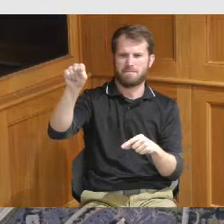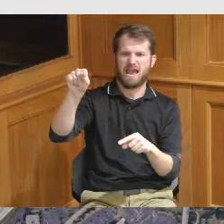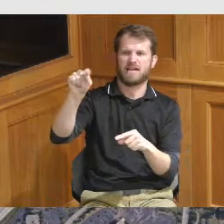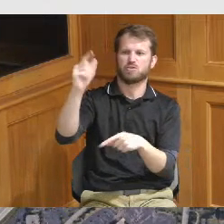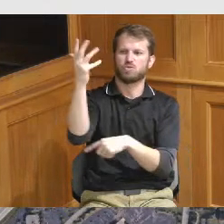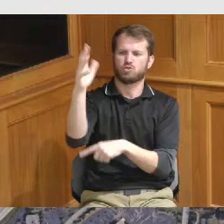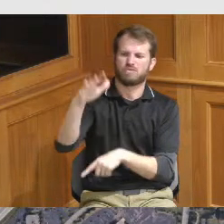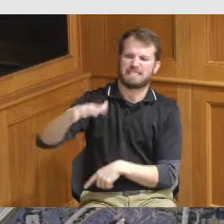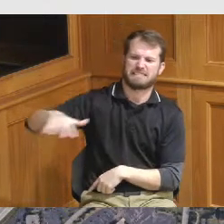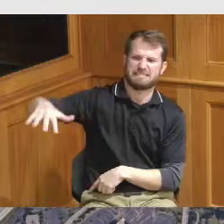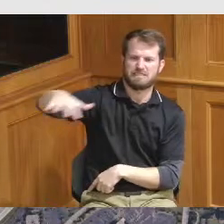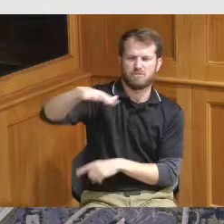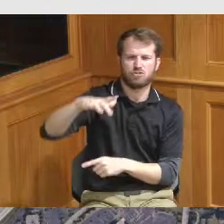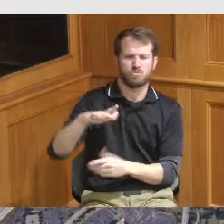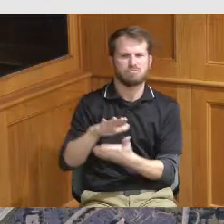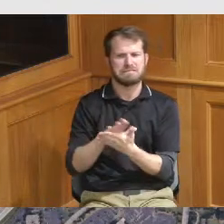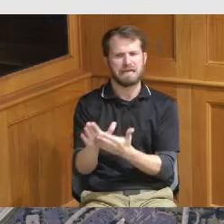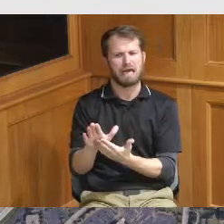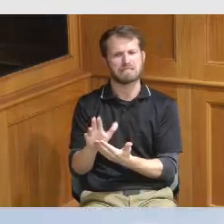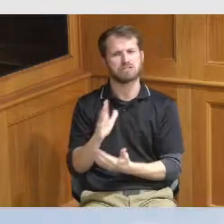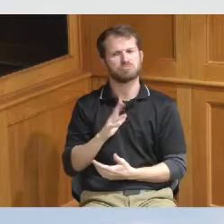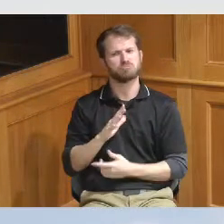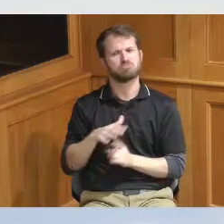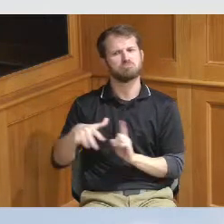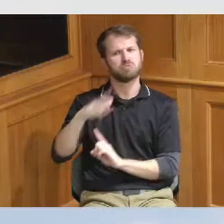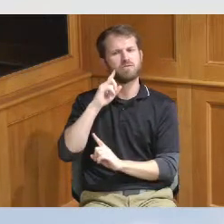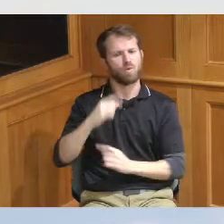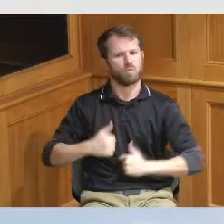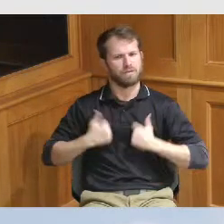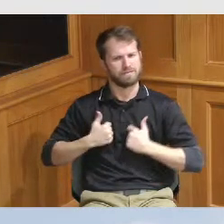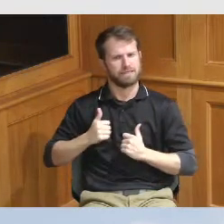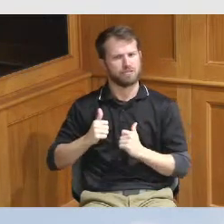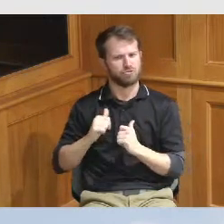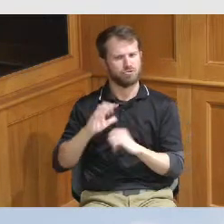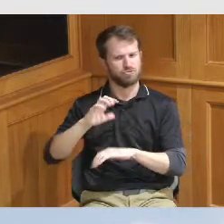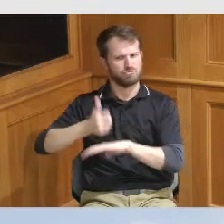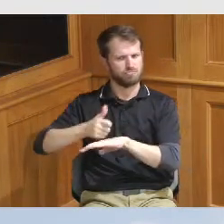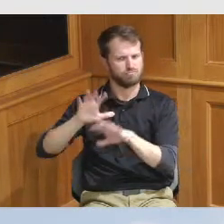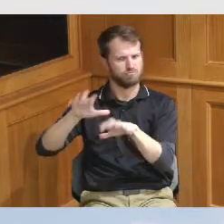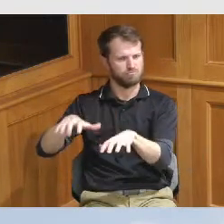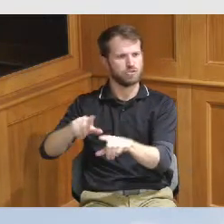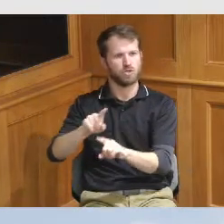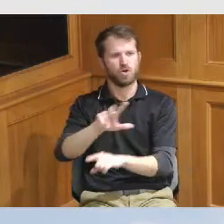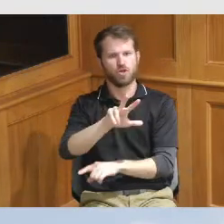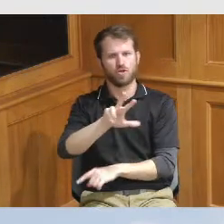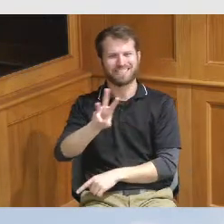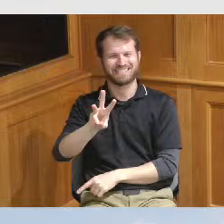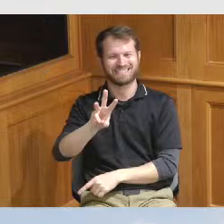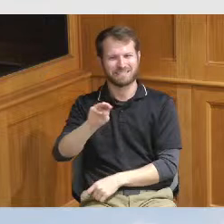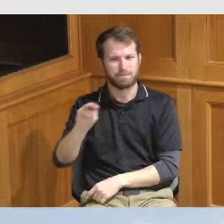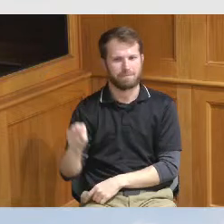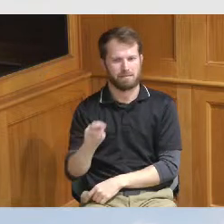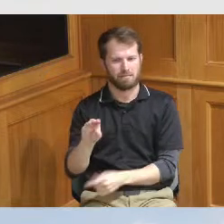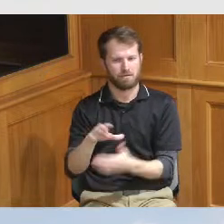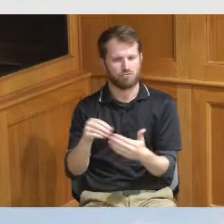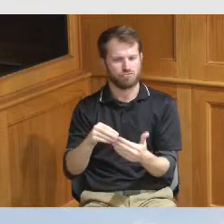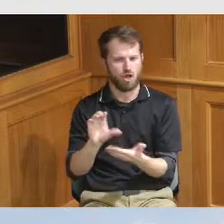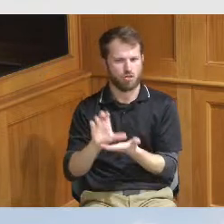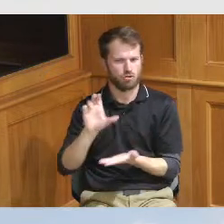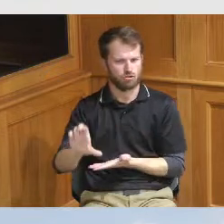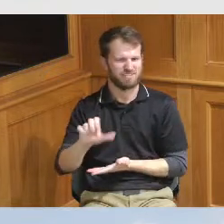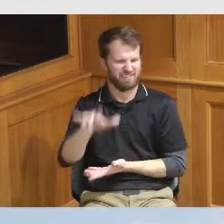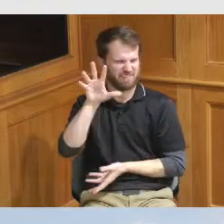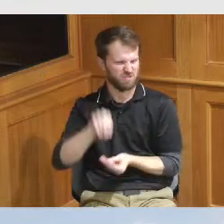nice environment for a residential complex. They're going to be investing $36 million. That's the total